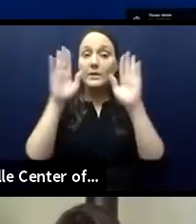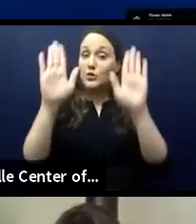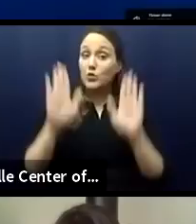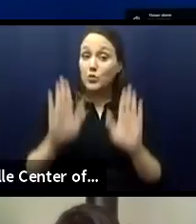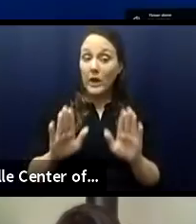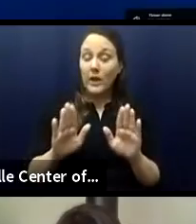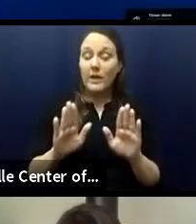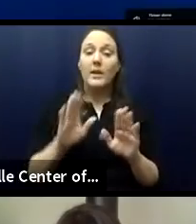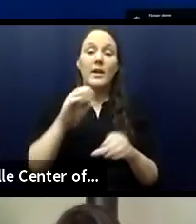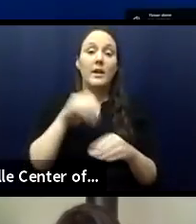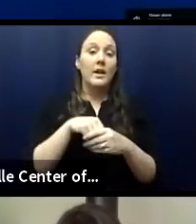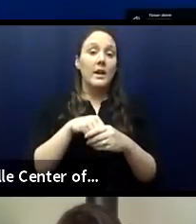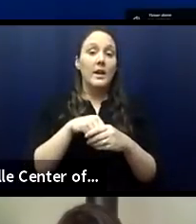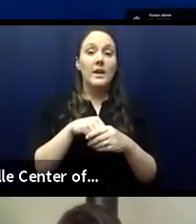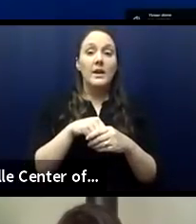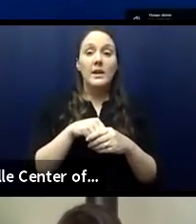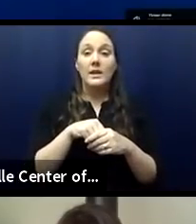surgical